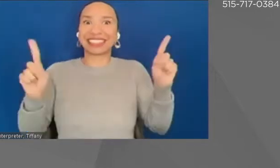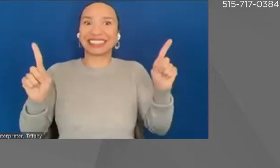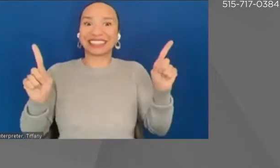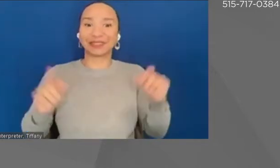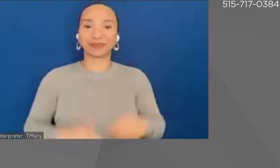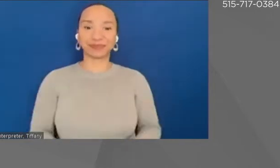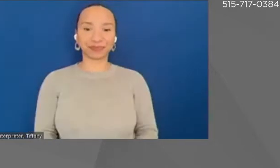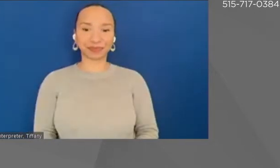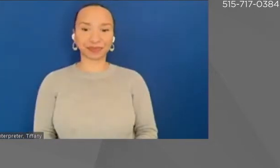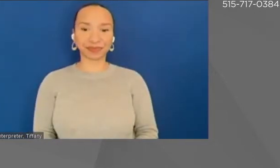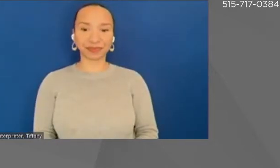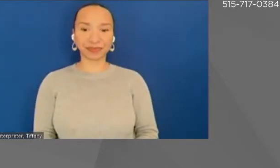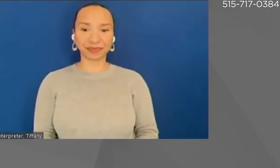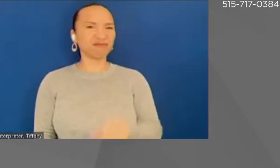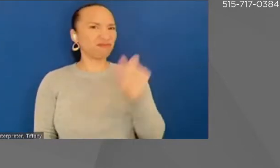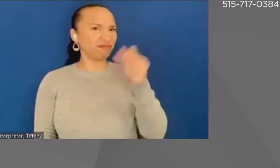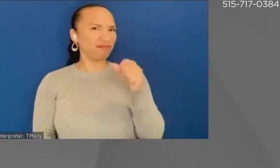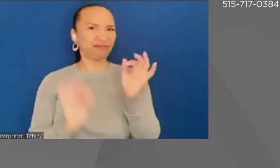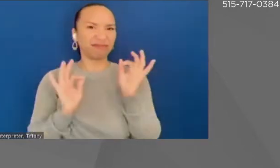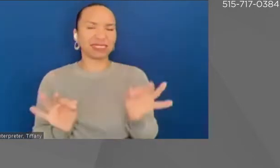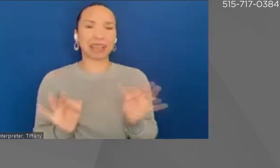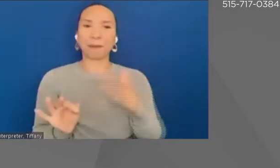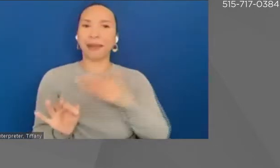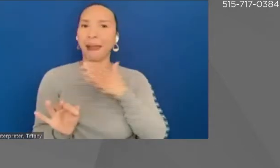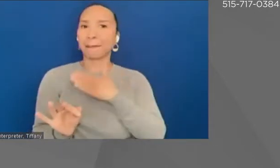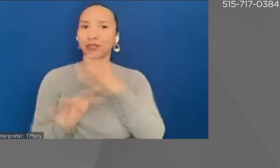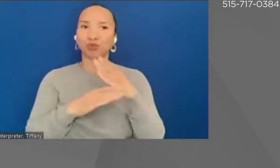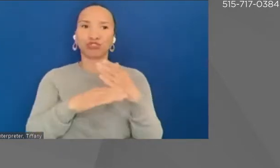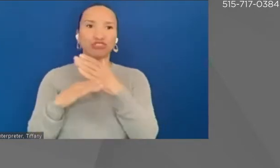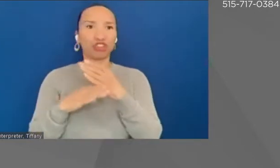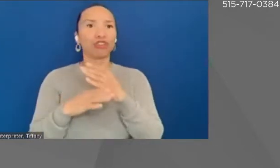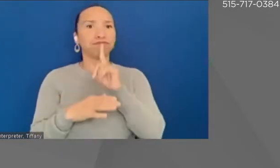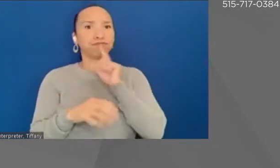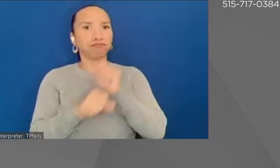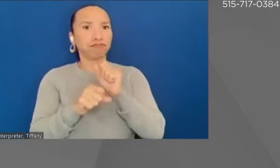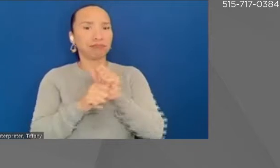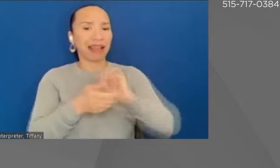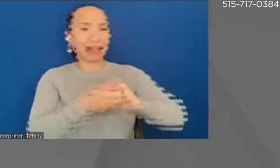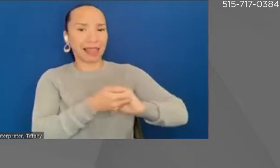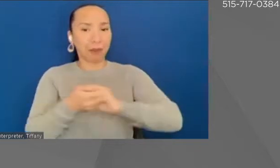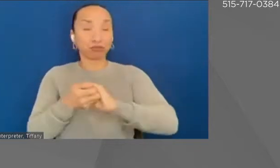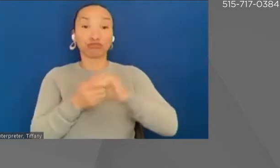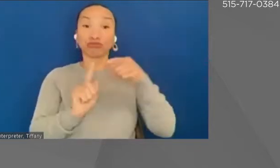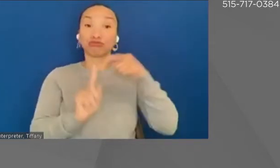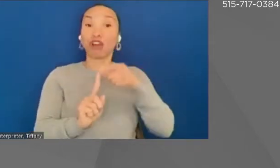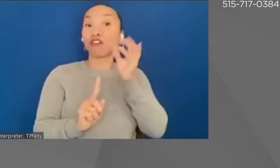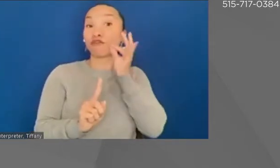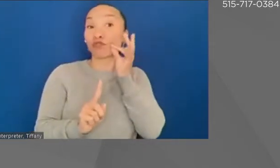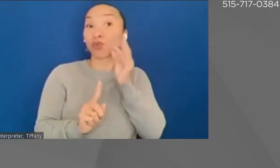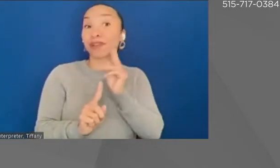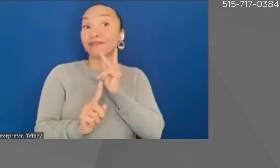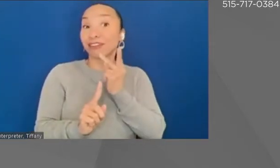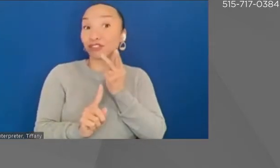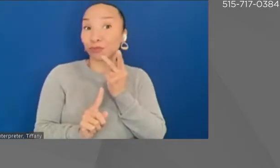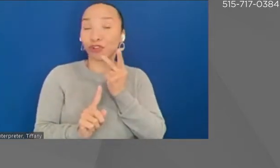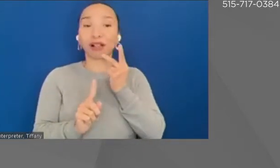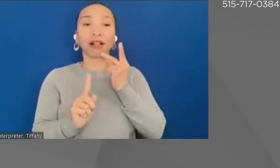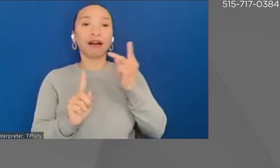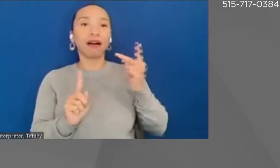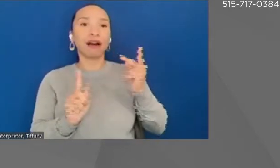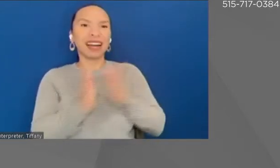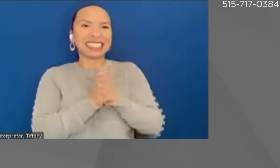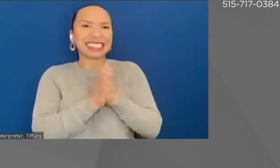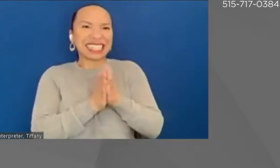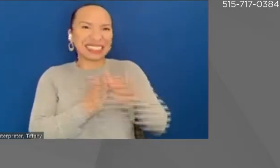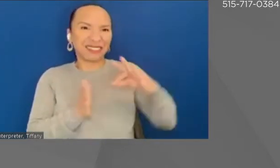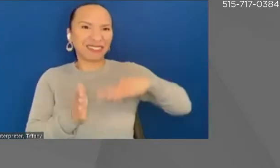to share about a big collaboration we've been working with on our fruit and vegetable incentives program for the last